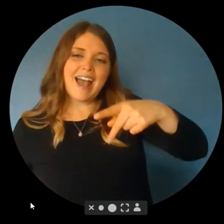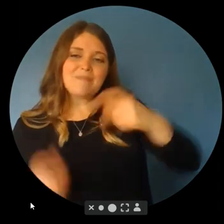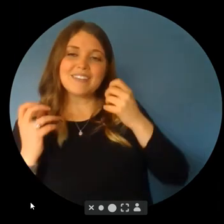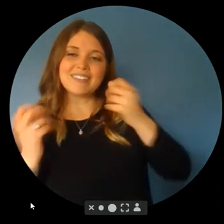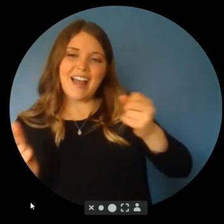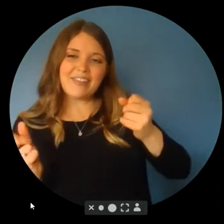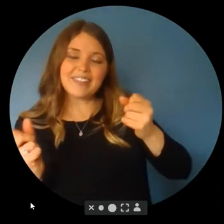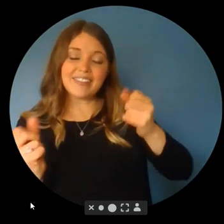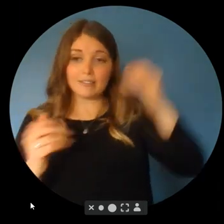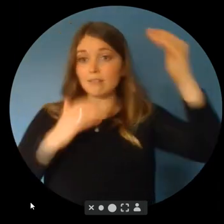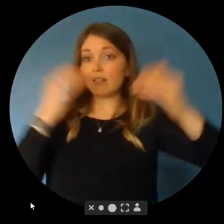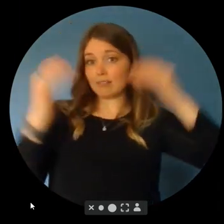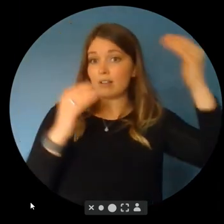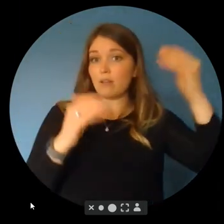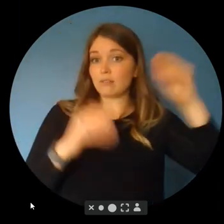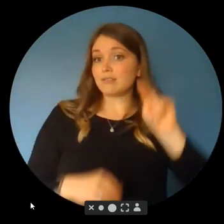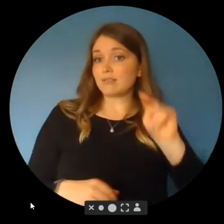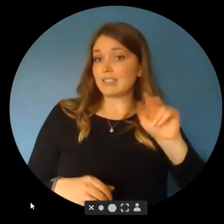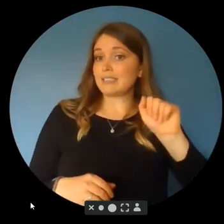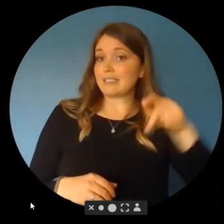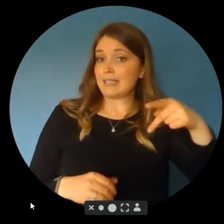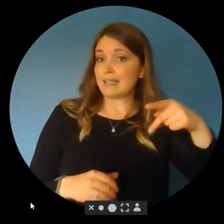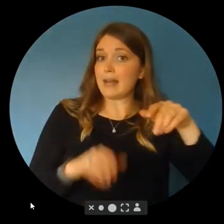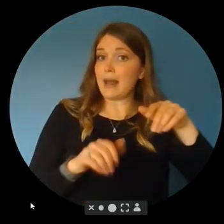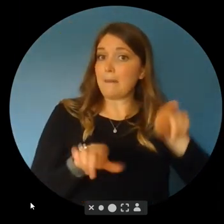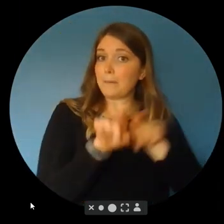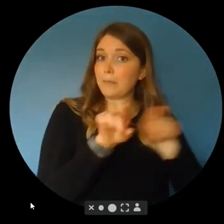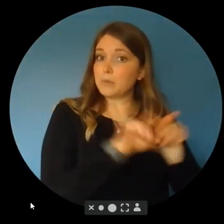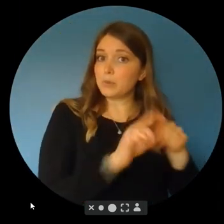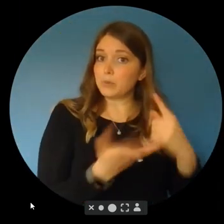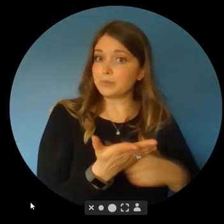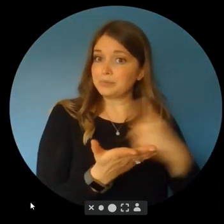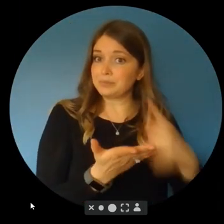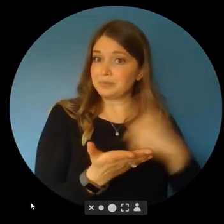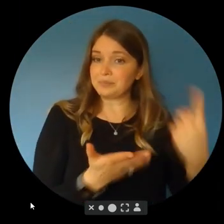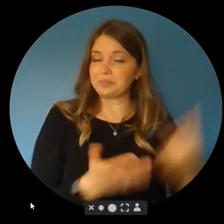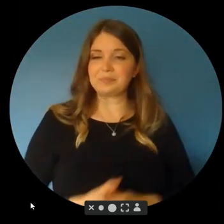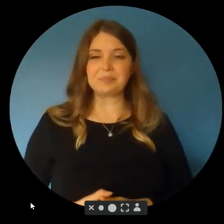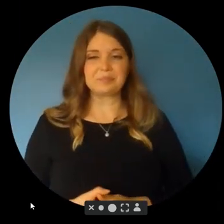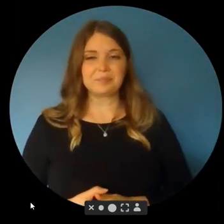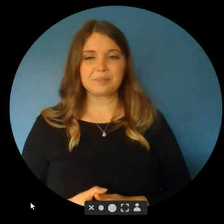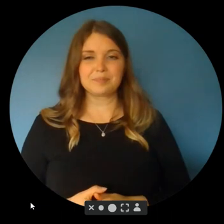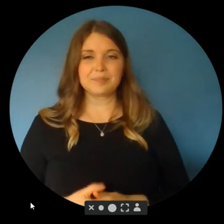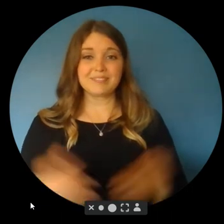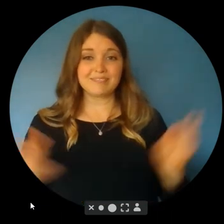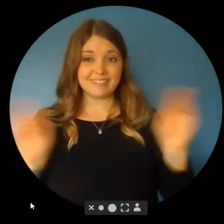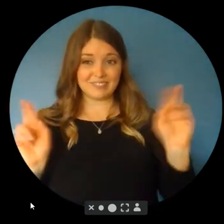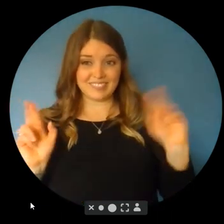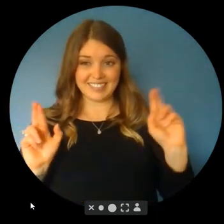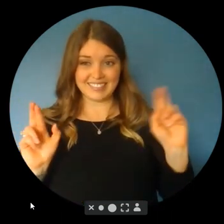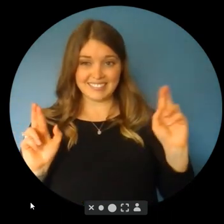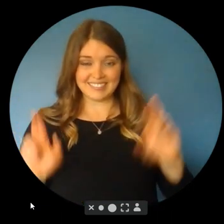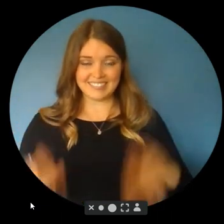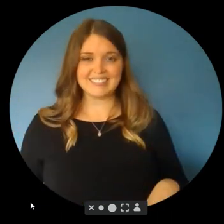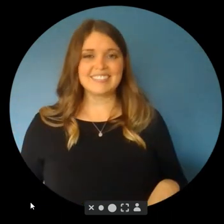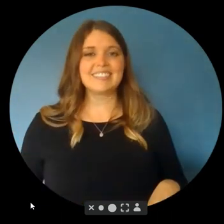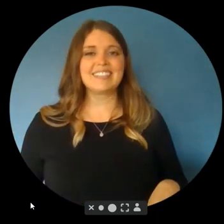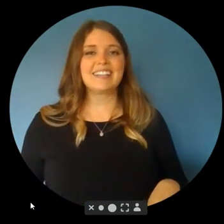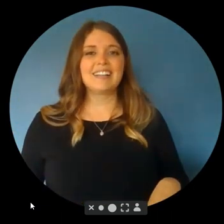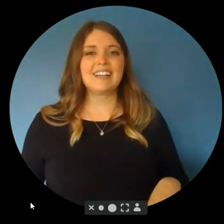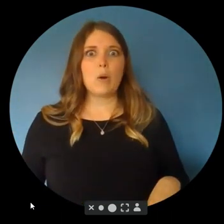take naps, too. Yeah. All right. Let's see. Oh, look